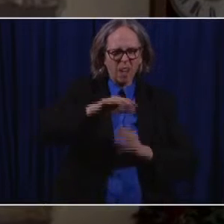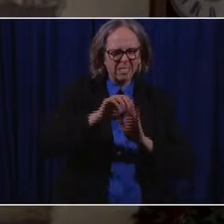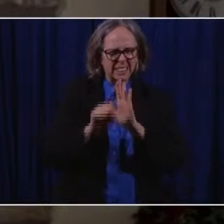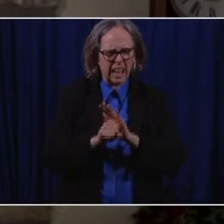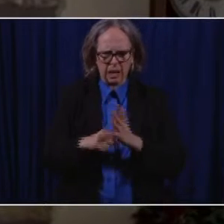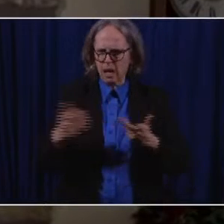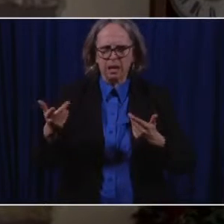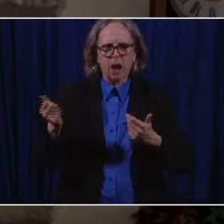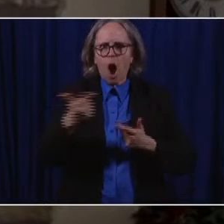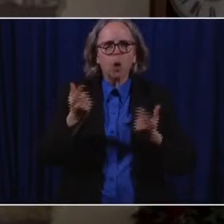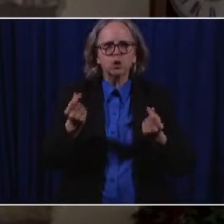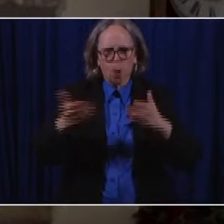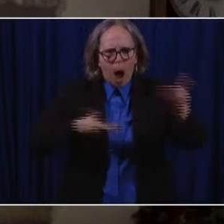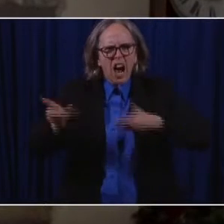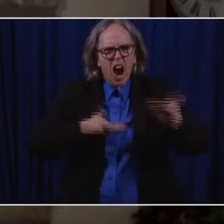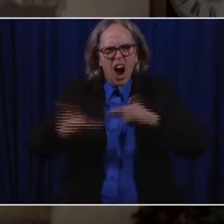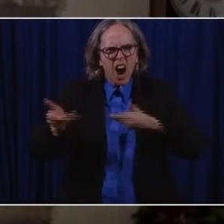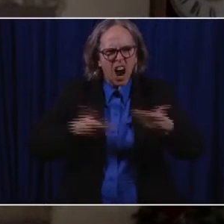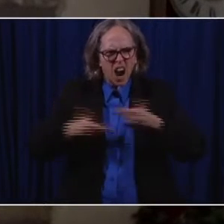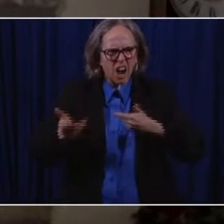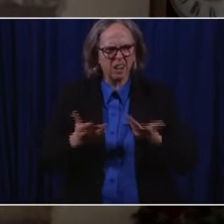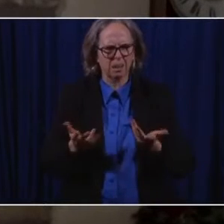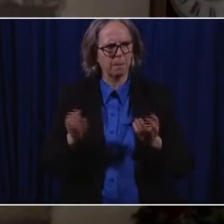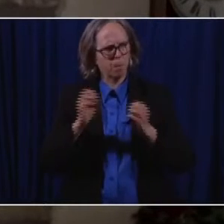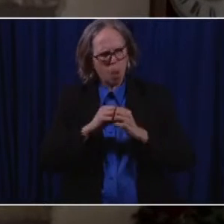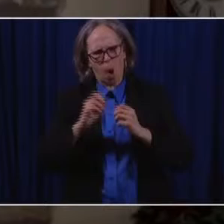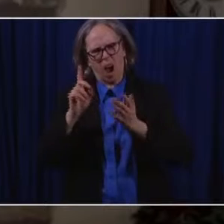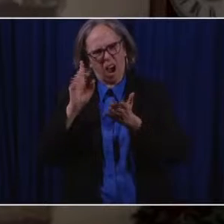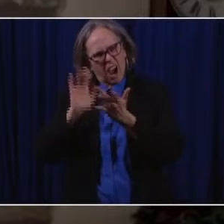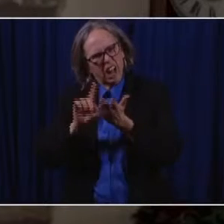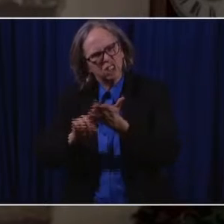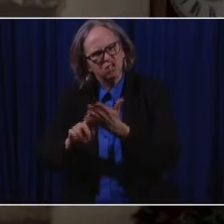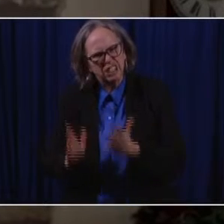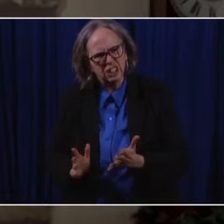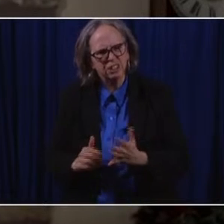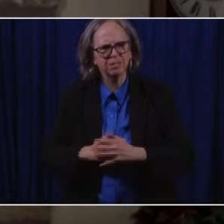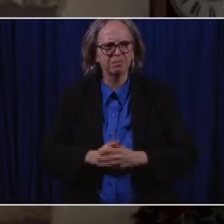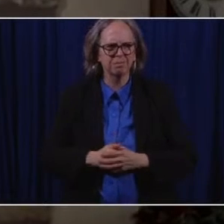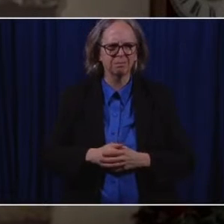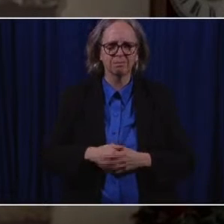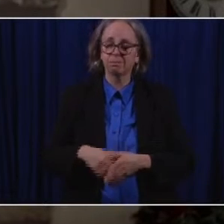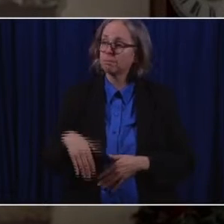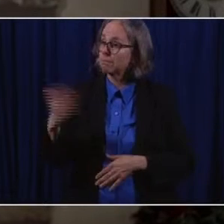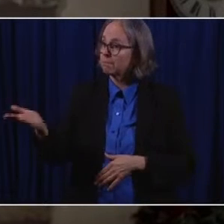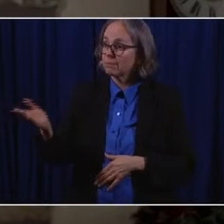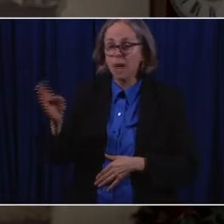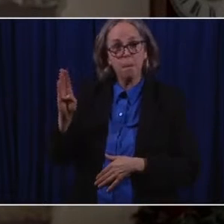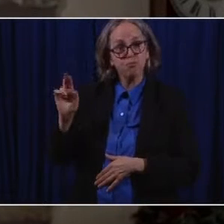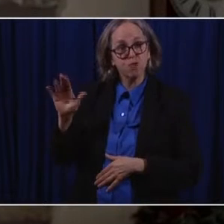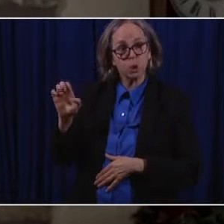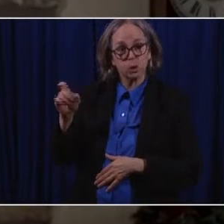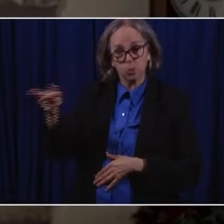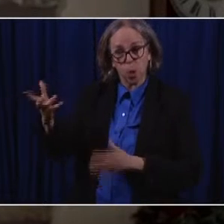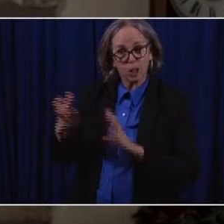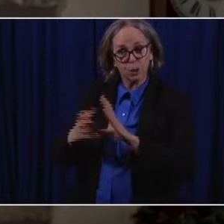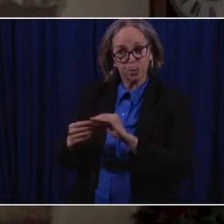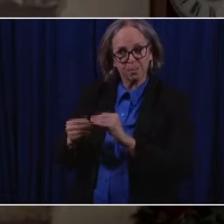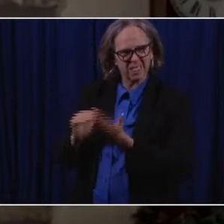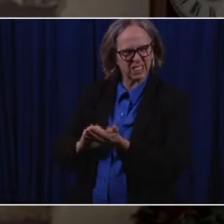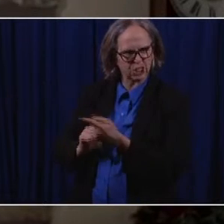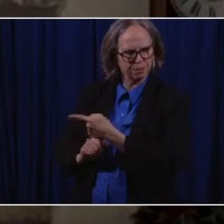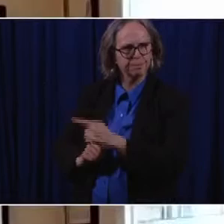who are involved in the tracing. But Bruce, you want to take that and have any thoughts on the